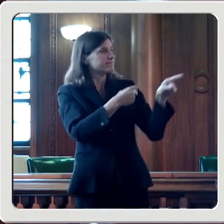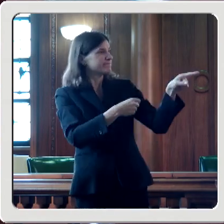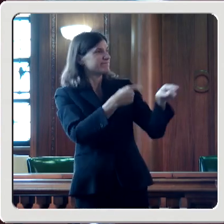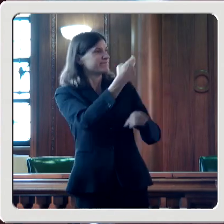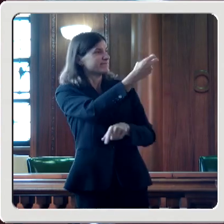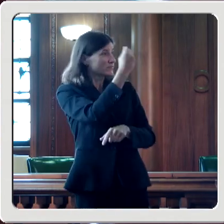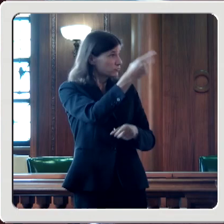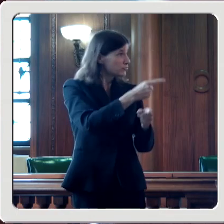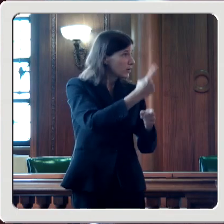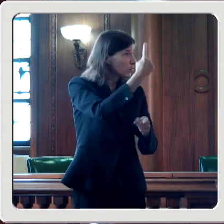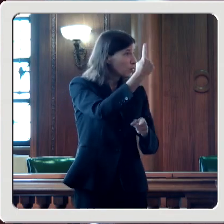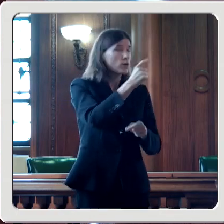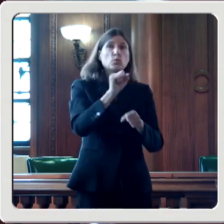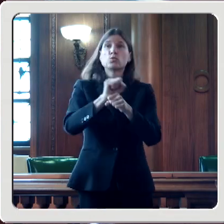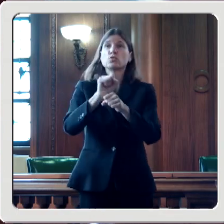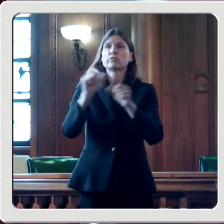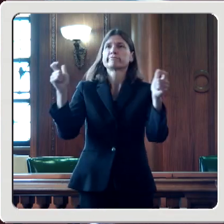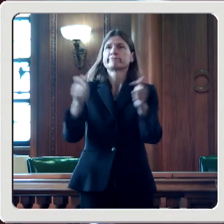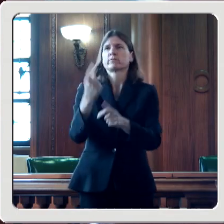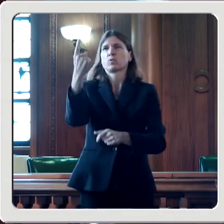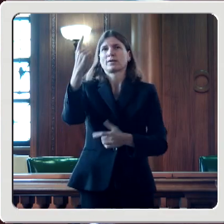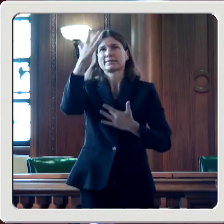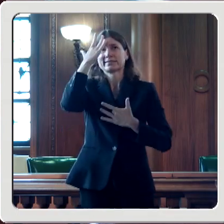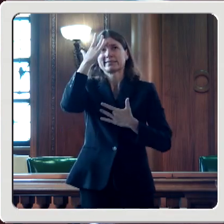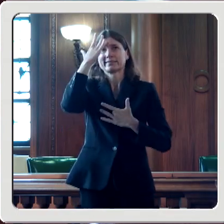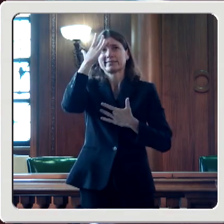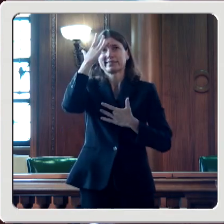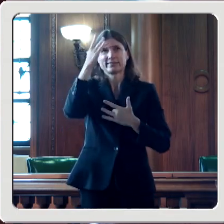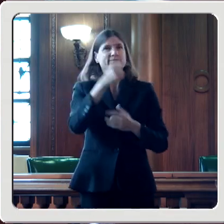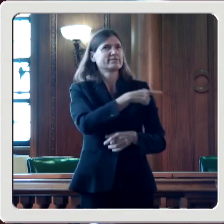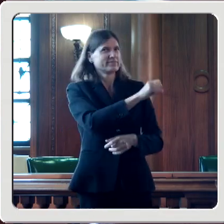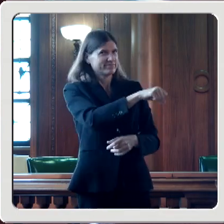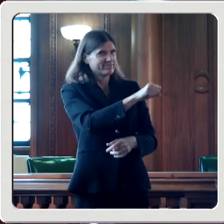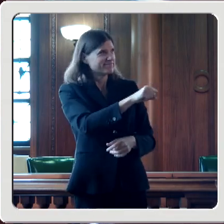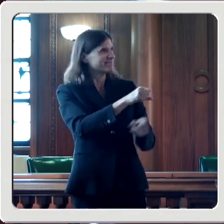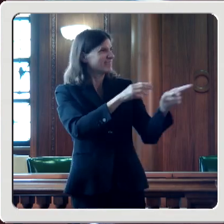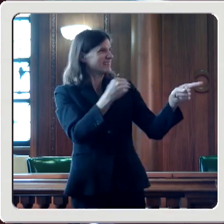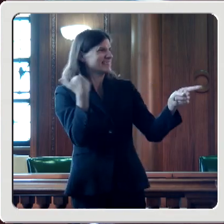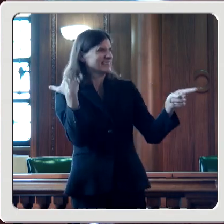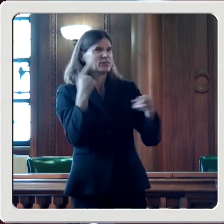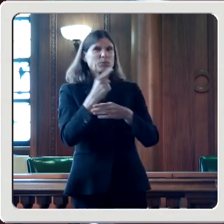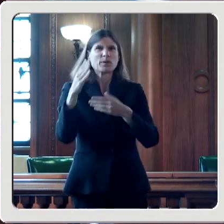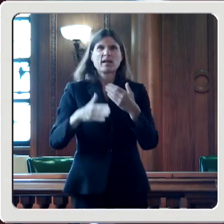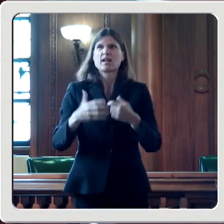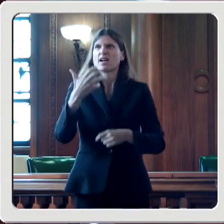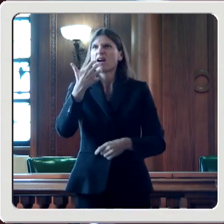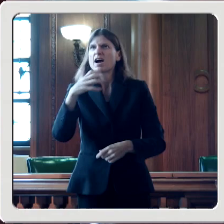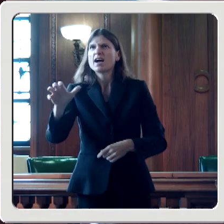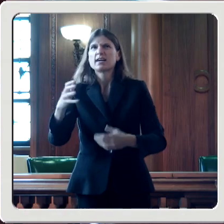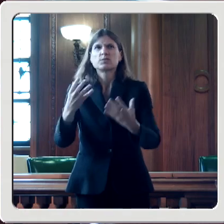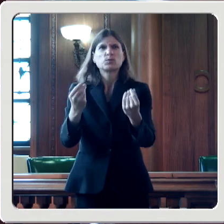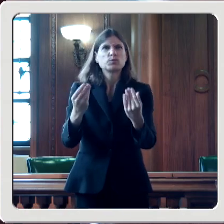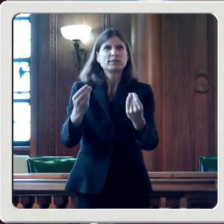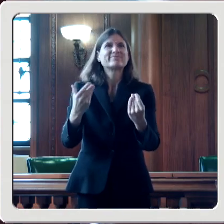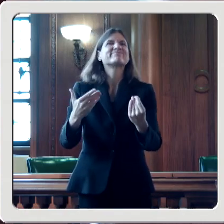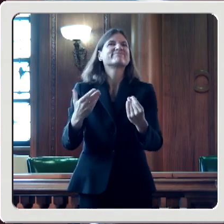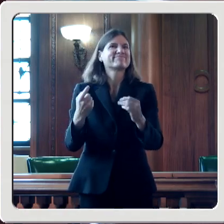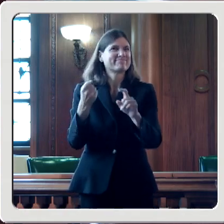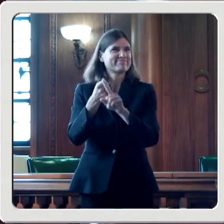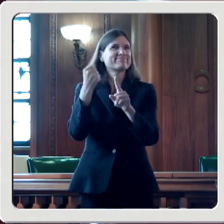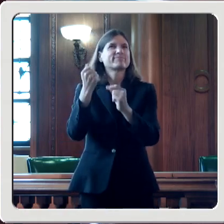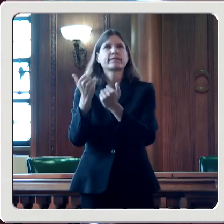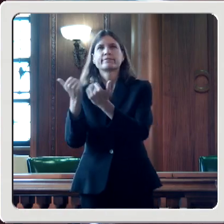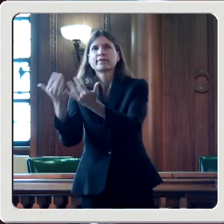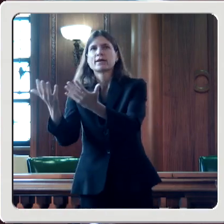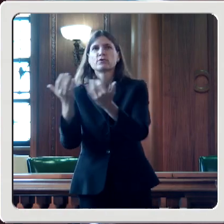hot and humid. They had to put out fires not too far away from me on White Street, Prince Street,